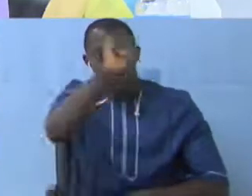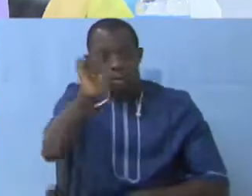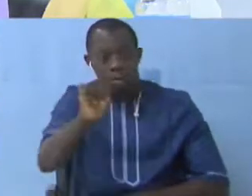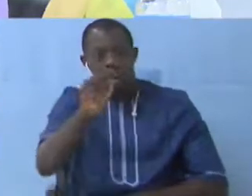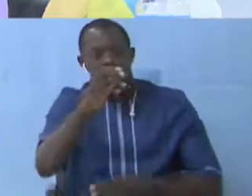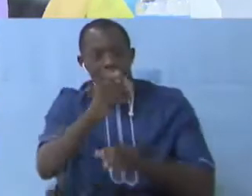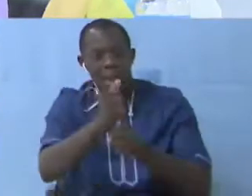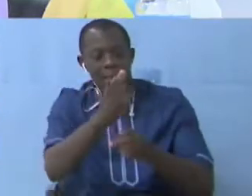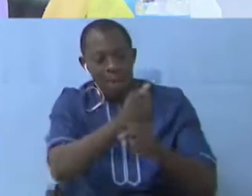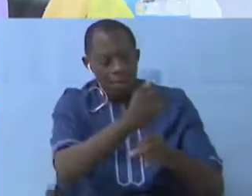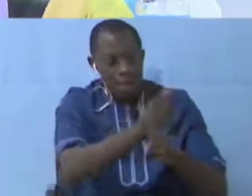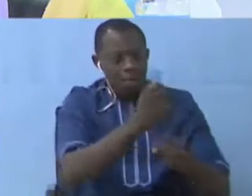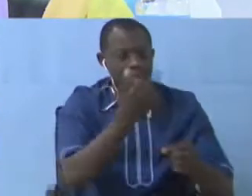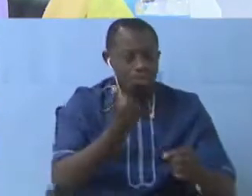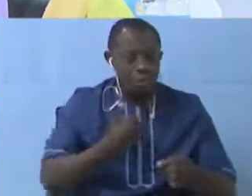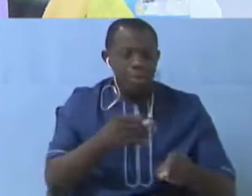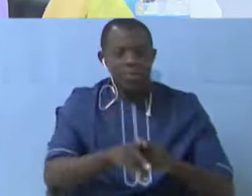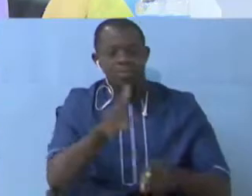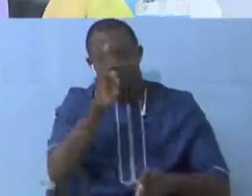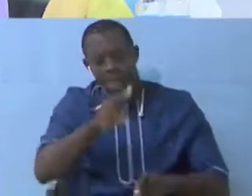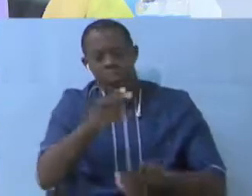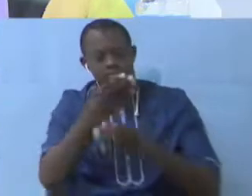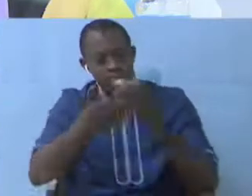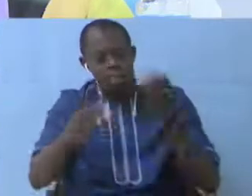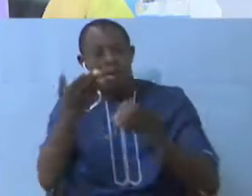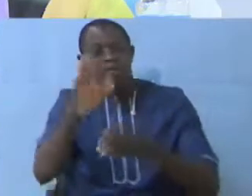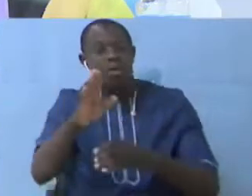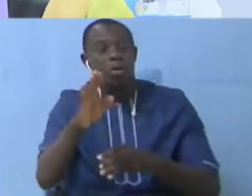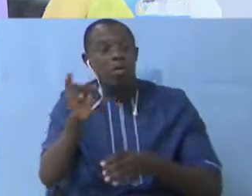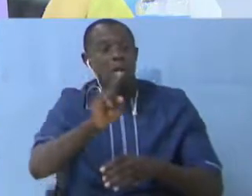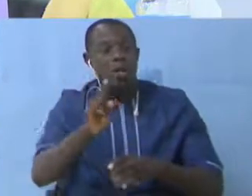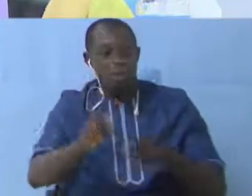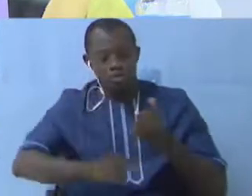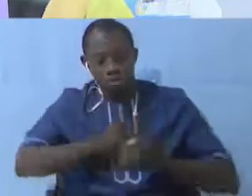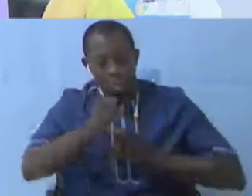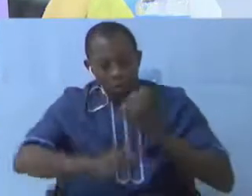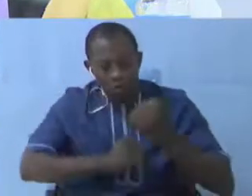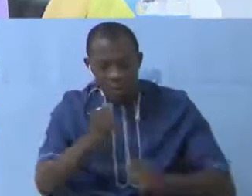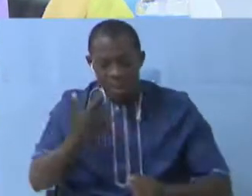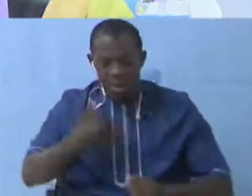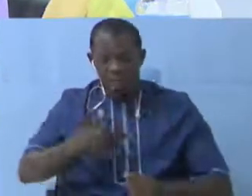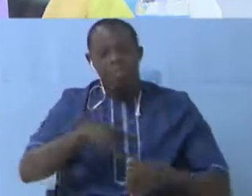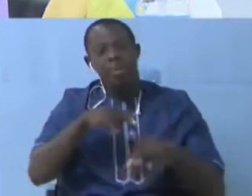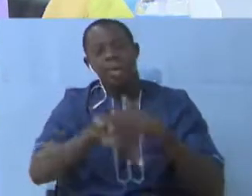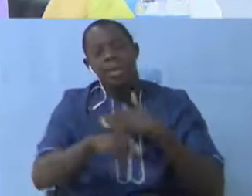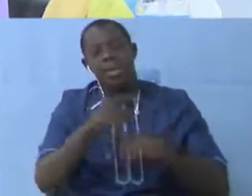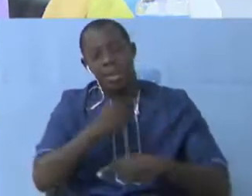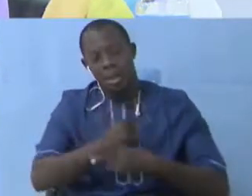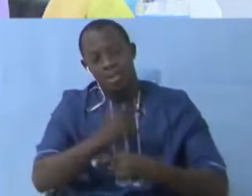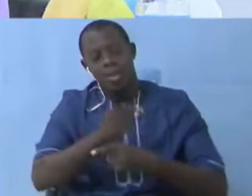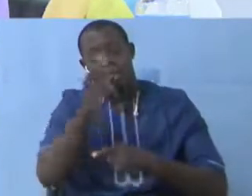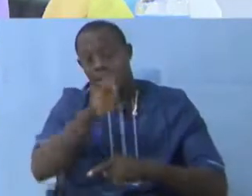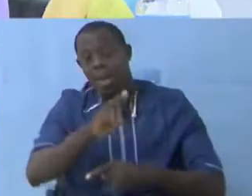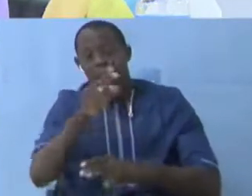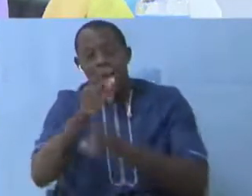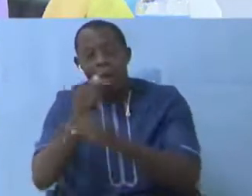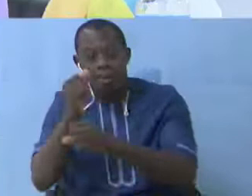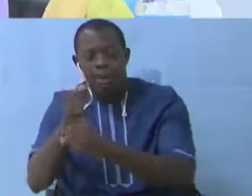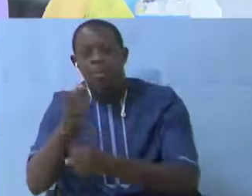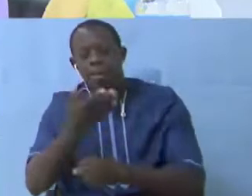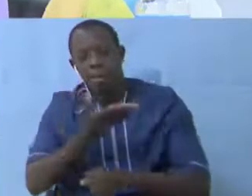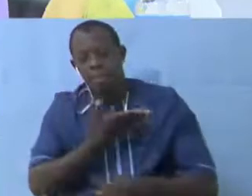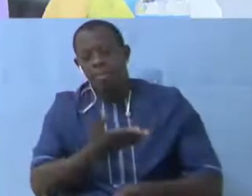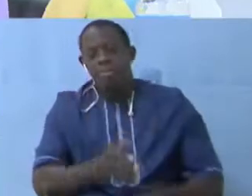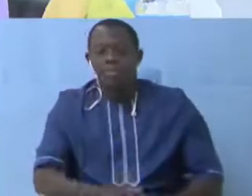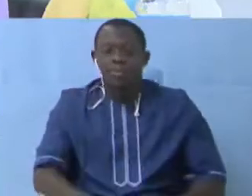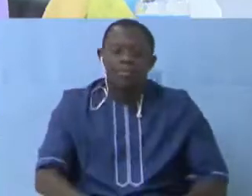escape the ordeal they were living in. am na ñu ci bari nag ñoo xam ne am na ñu leen jàppale ngir ñu mun a rëcc surtout